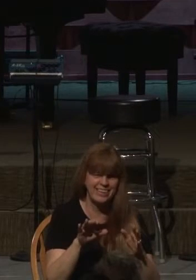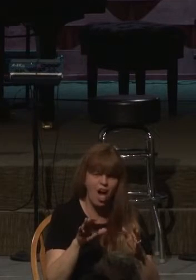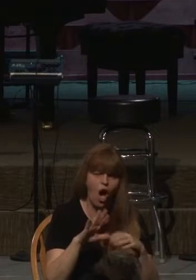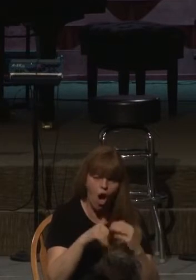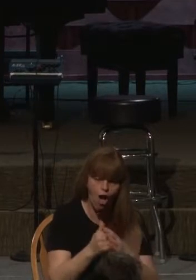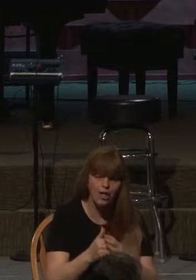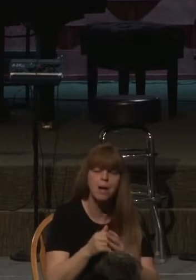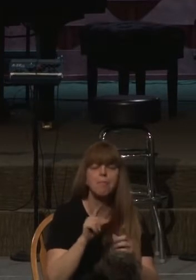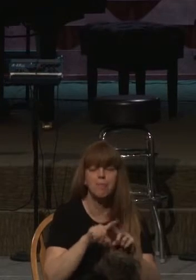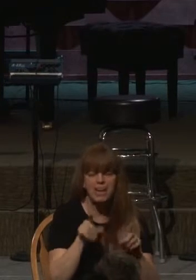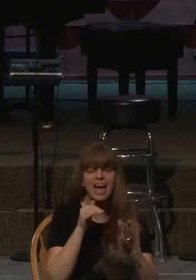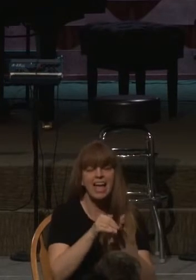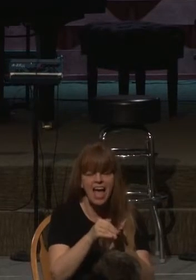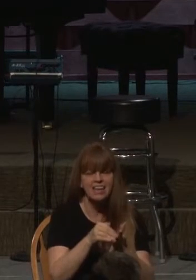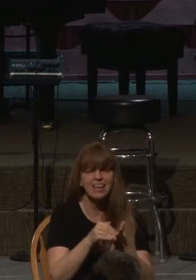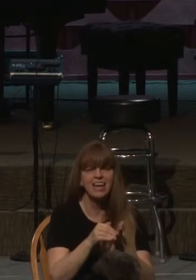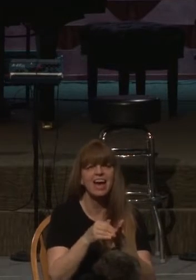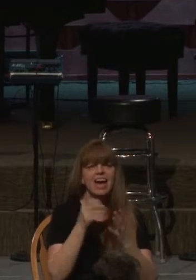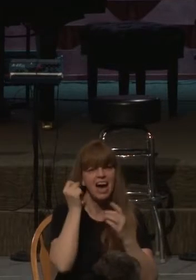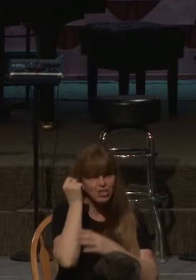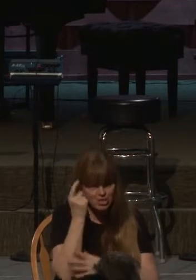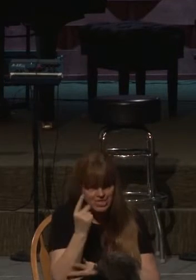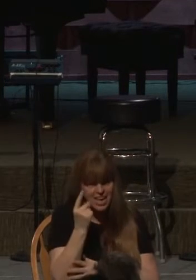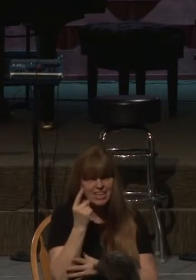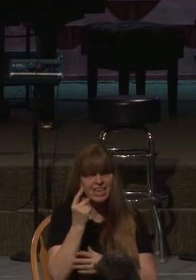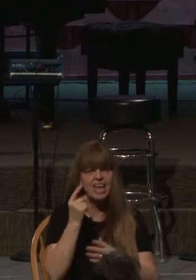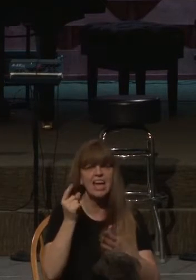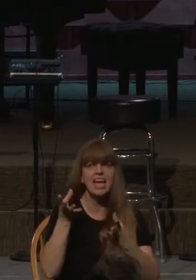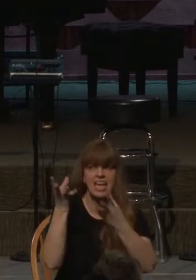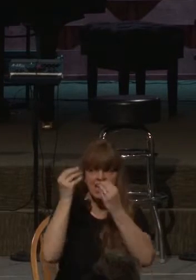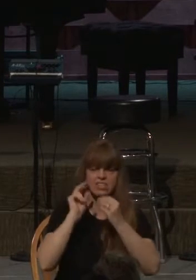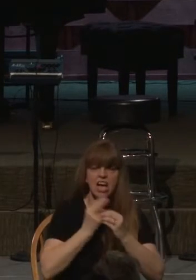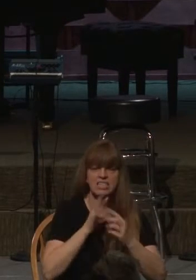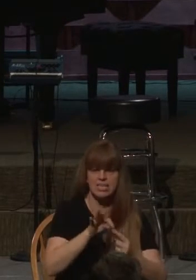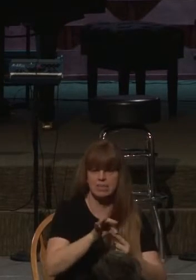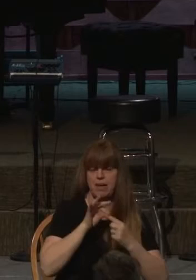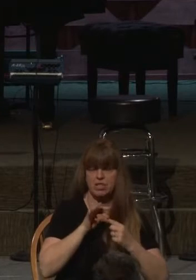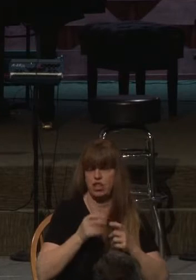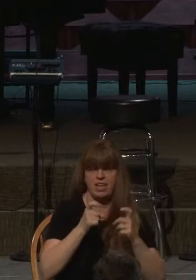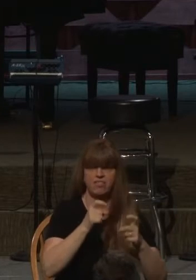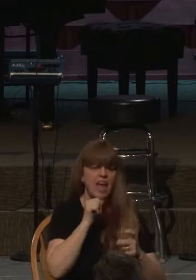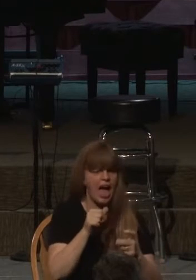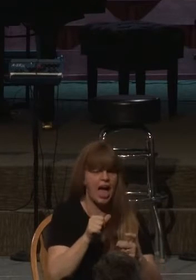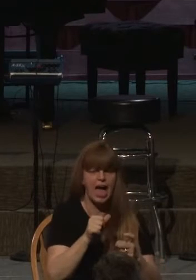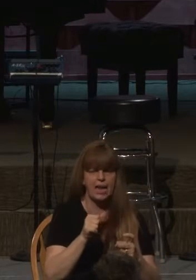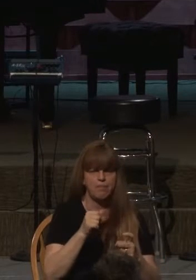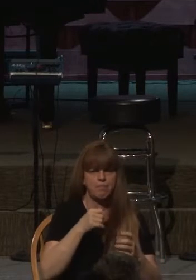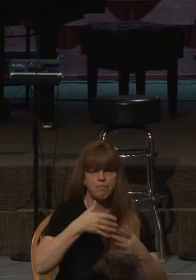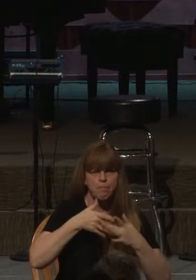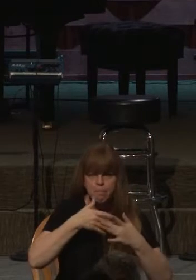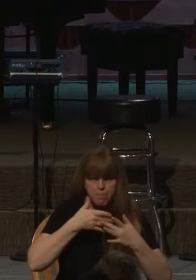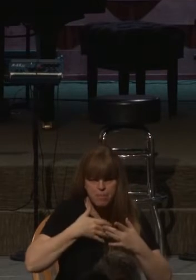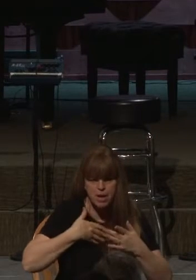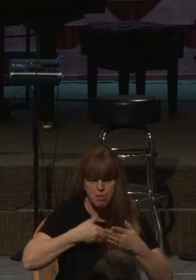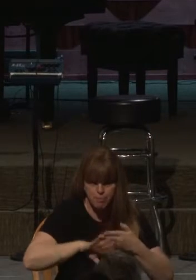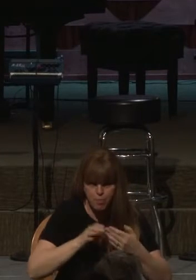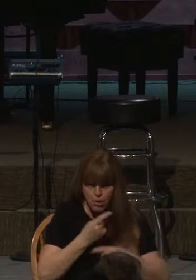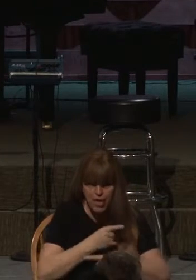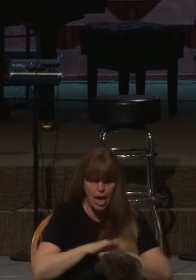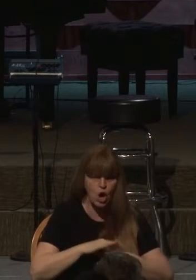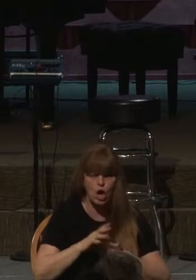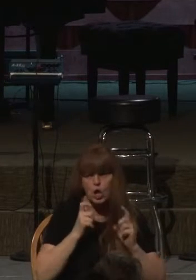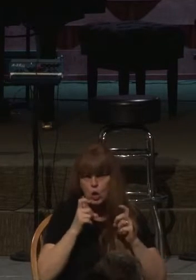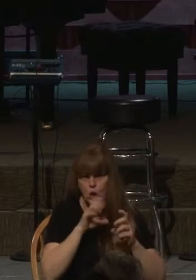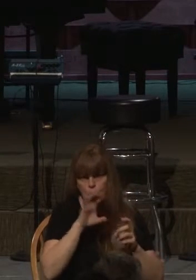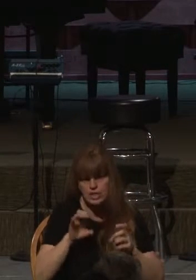again to make sure you understand that when he says he gives us a special gift, it's not like a birthday gift or a Christmas gift, all right? It's you might want to think of it